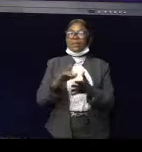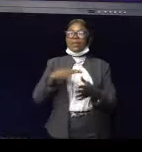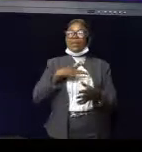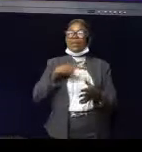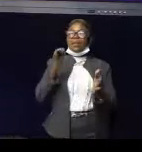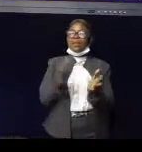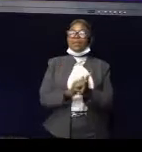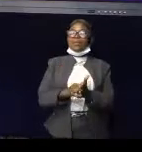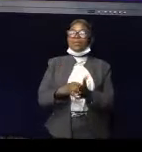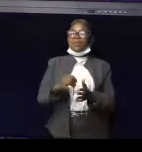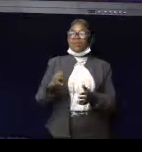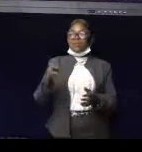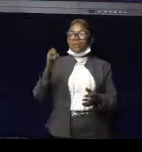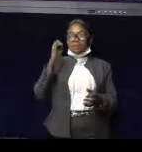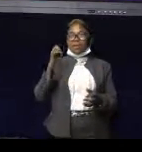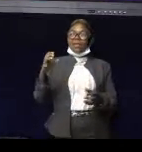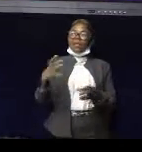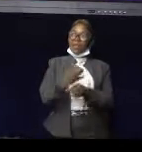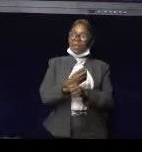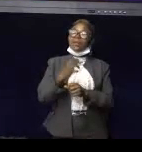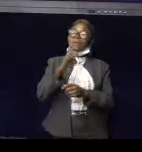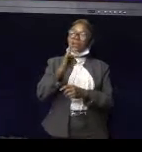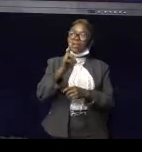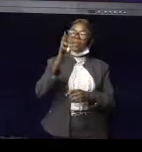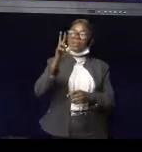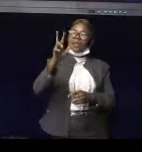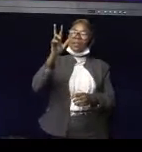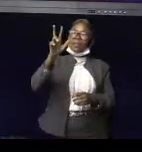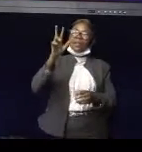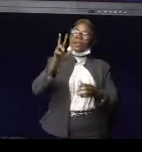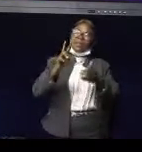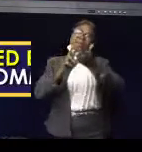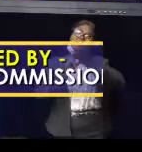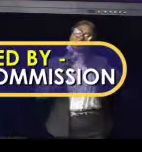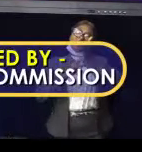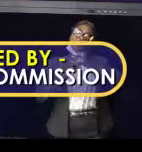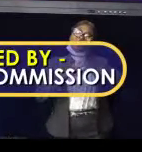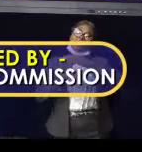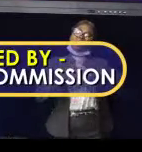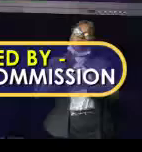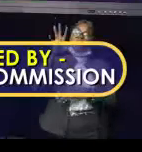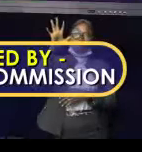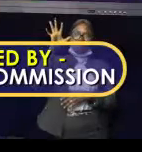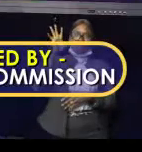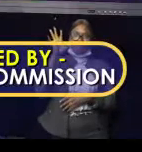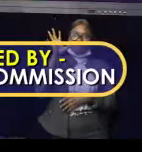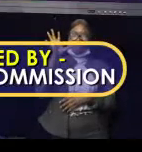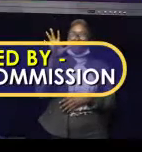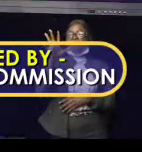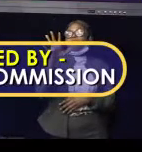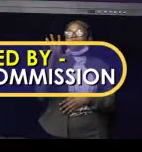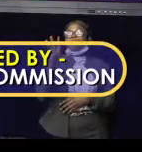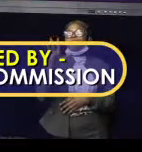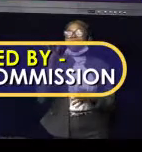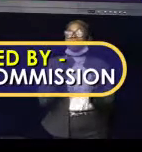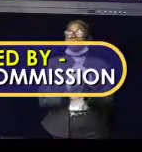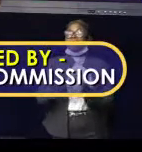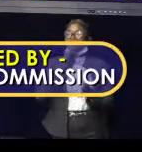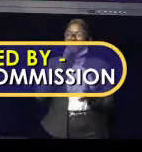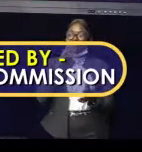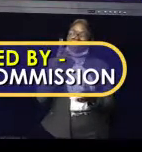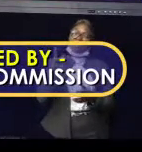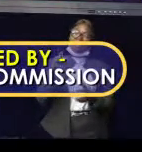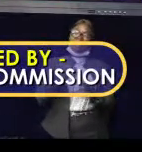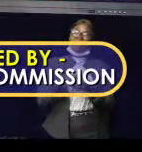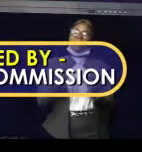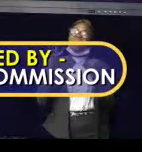that. Now see, he gets 3, then he gets another 3, and he gets another 3, and gets another 3, and gets another 3, and now we have 18. And that is 3